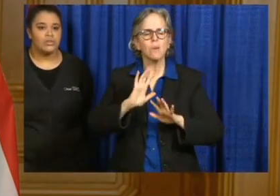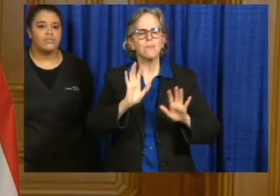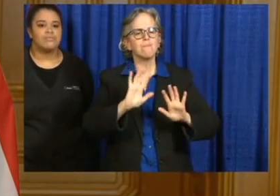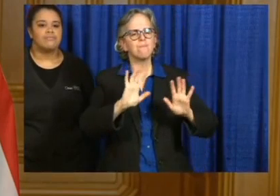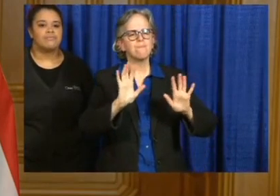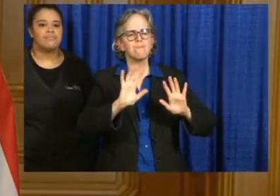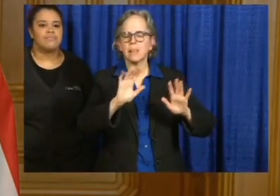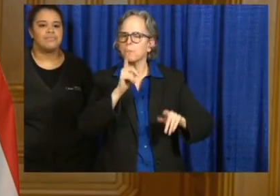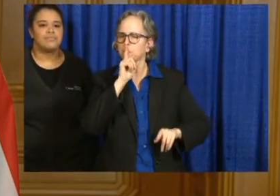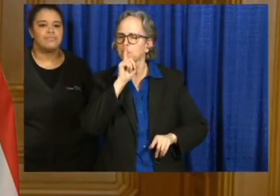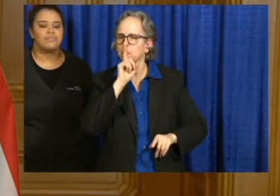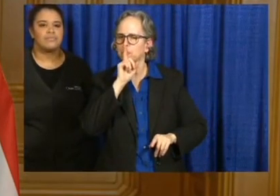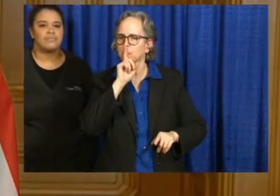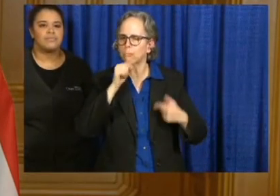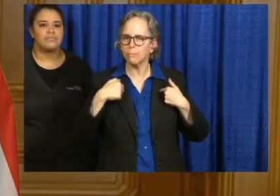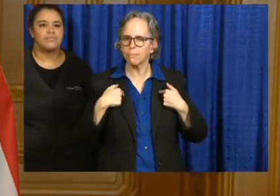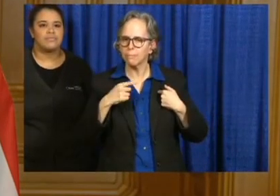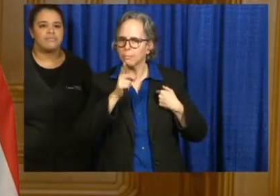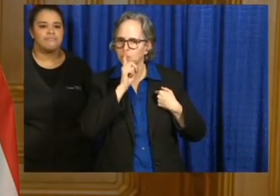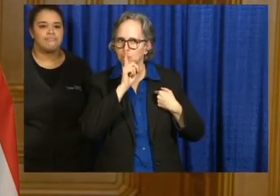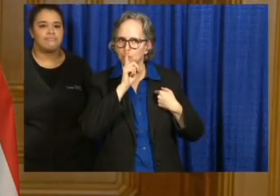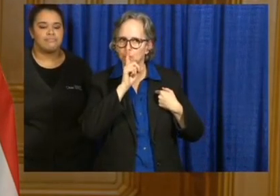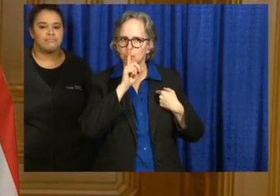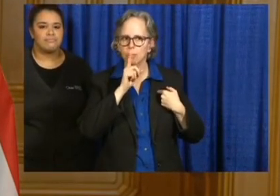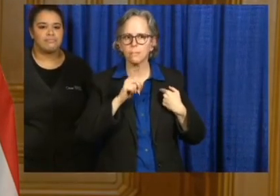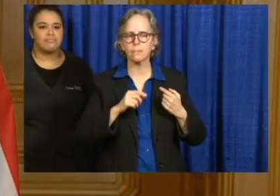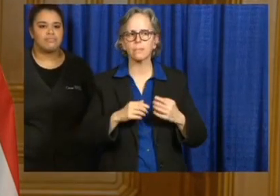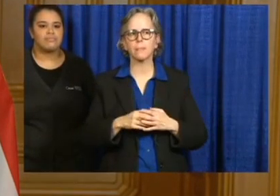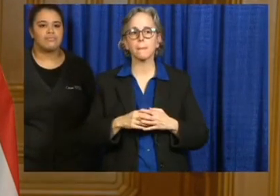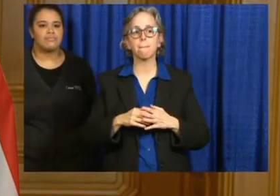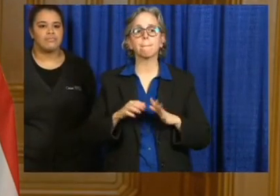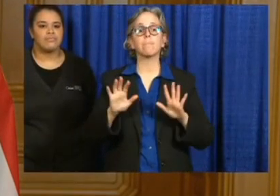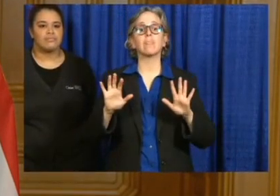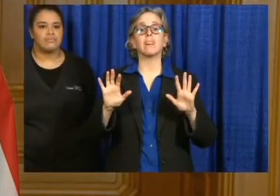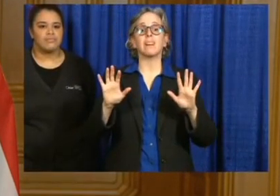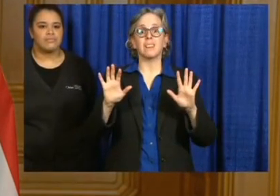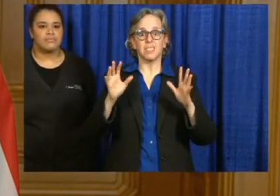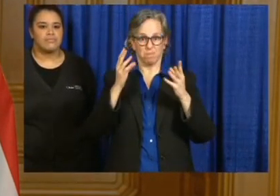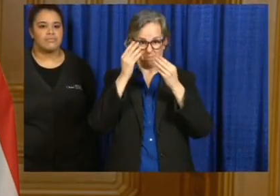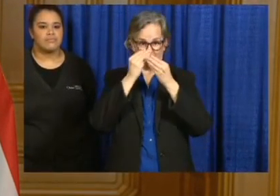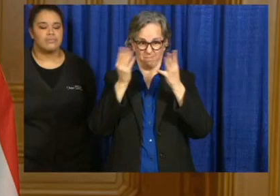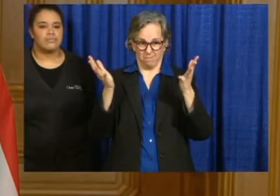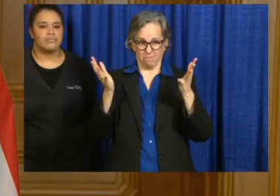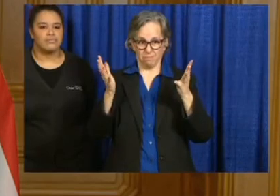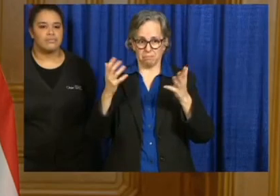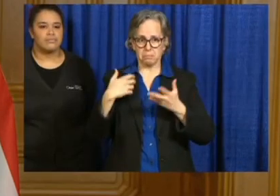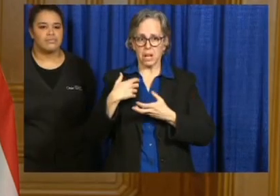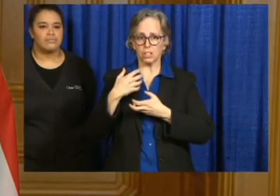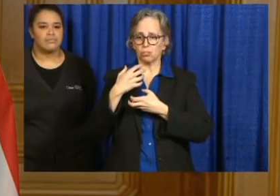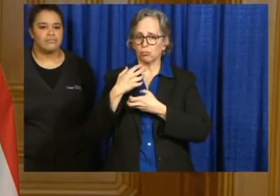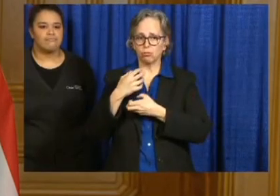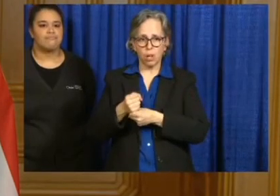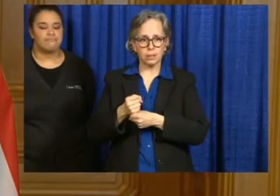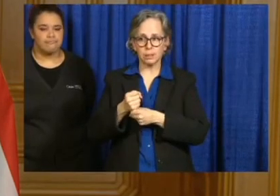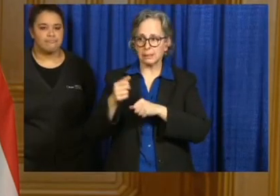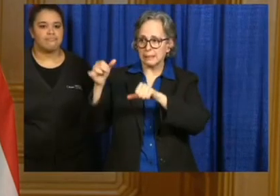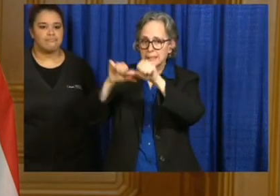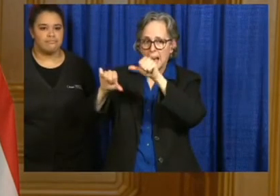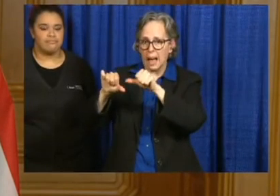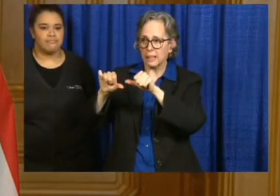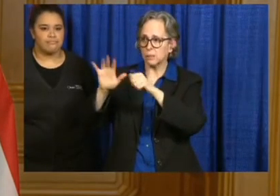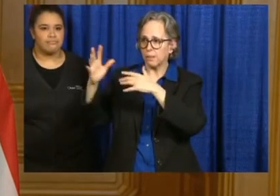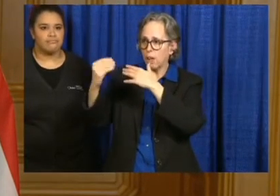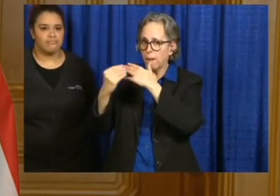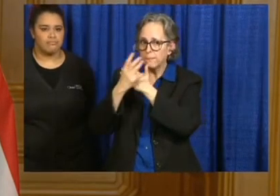You know, if I've gone with the best science that we could follow. And everything you've heard me say, the Lieutenant